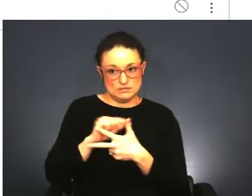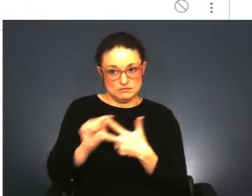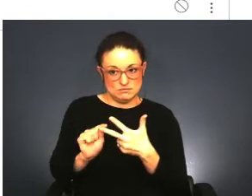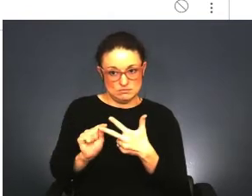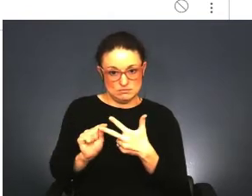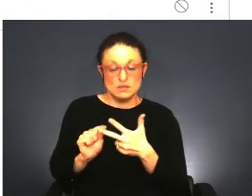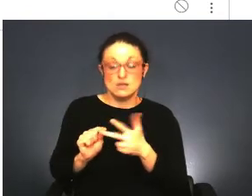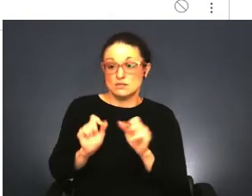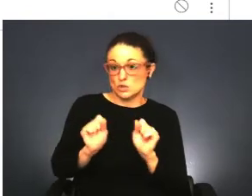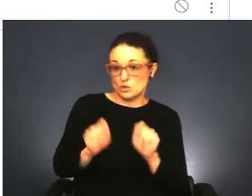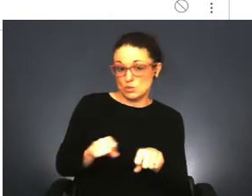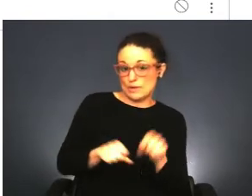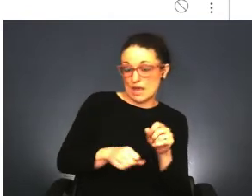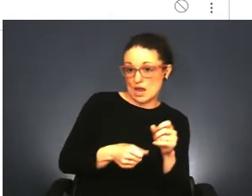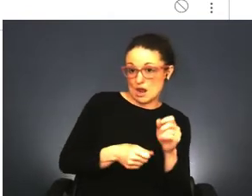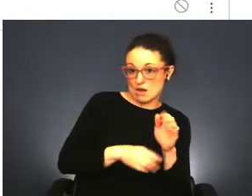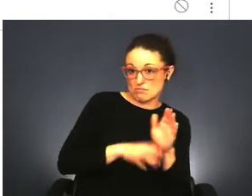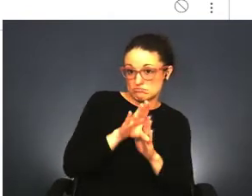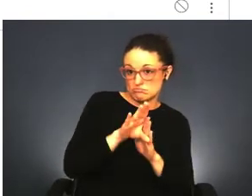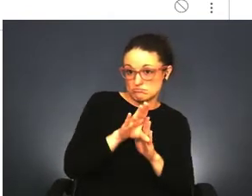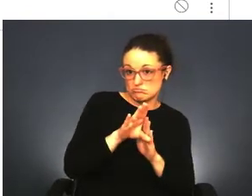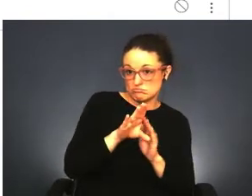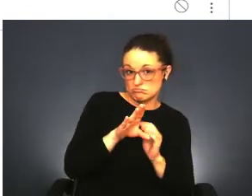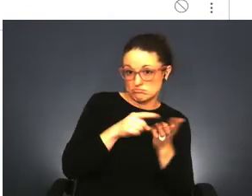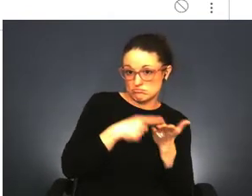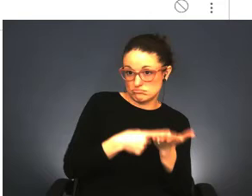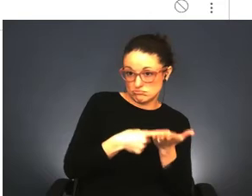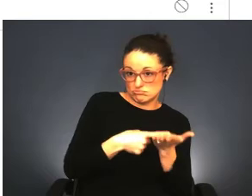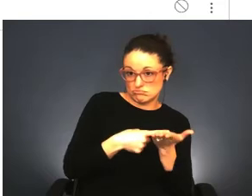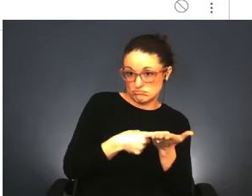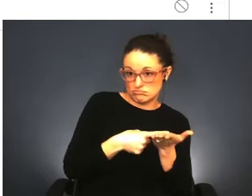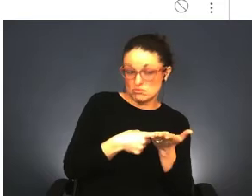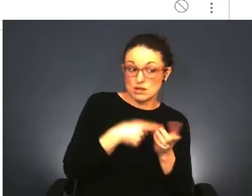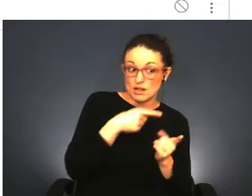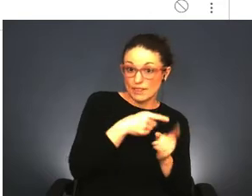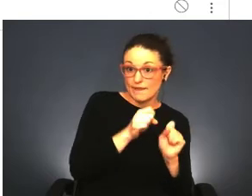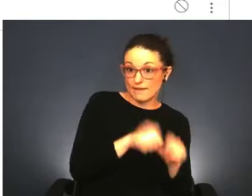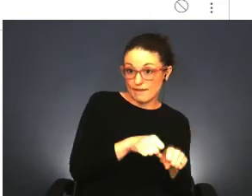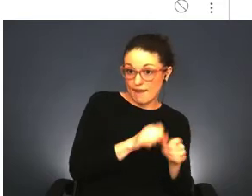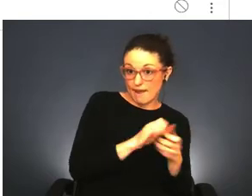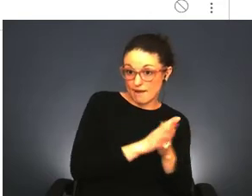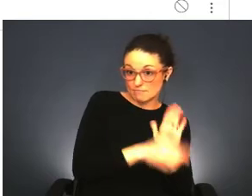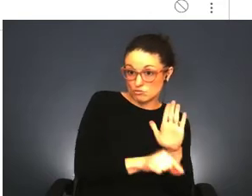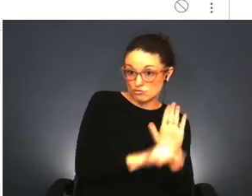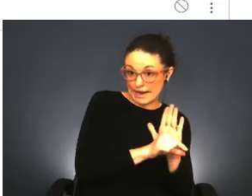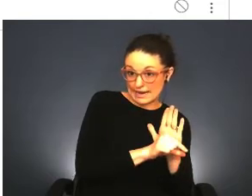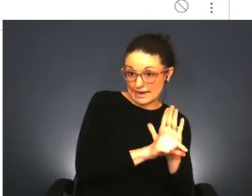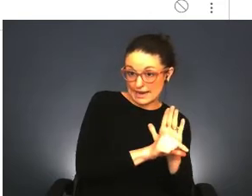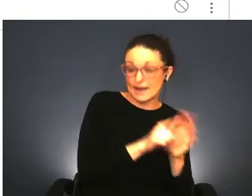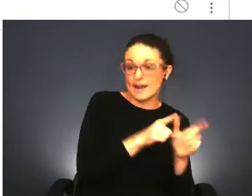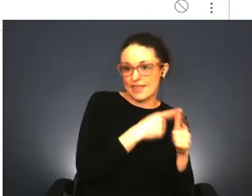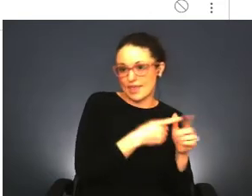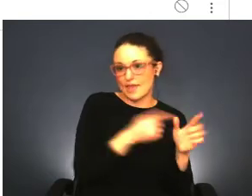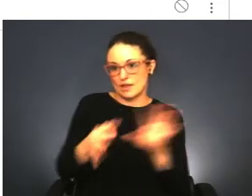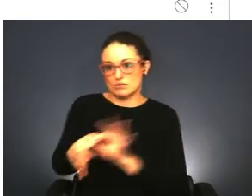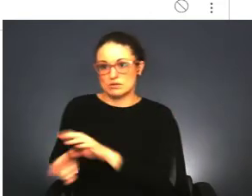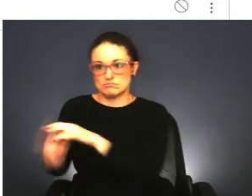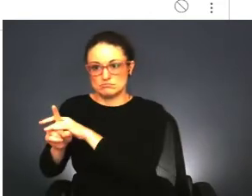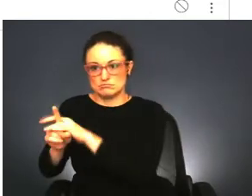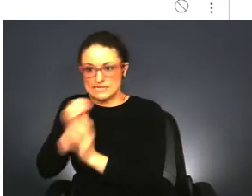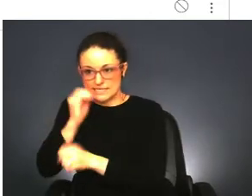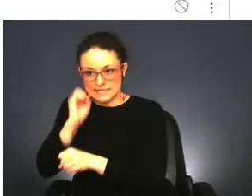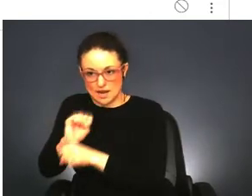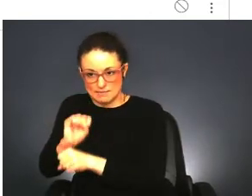create discussions, make them graded, and they will also then become assignments. And the same is true for quizzes. You